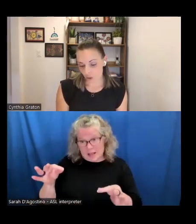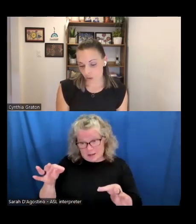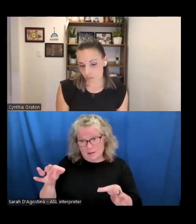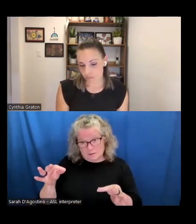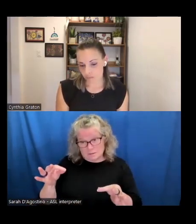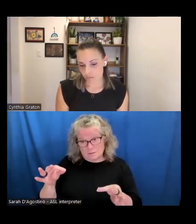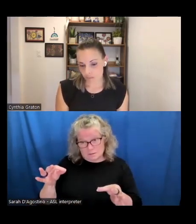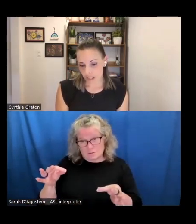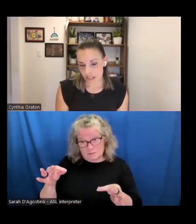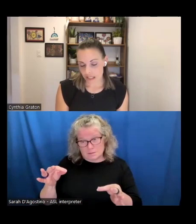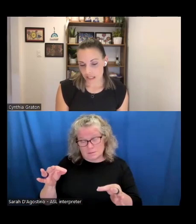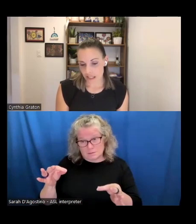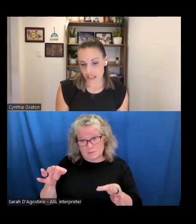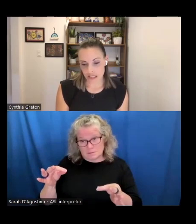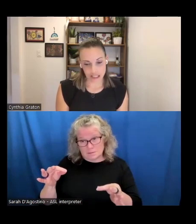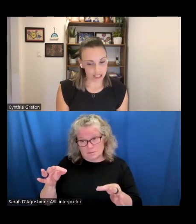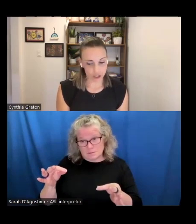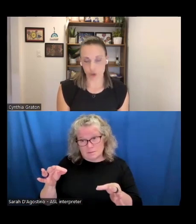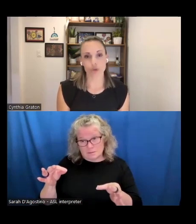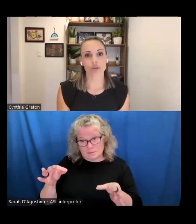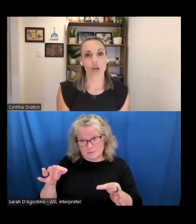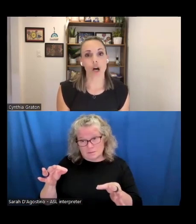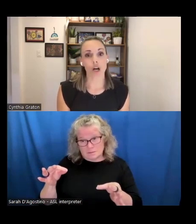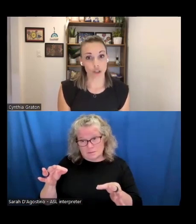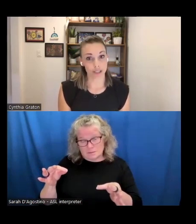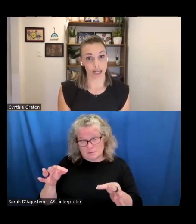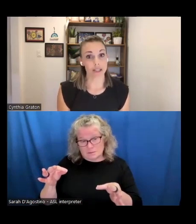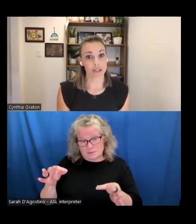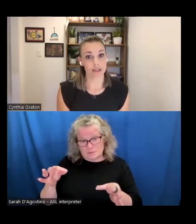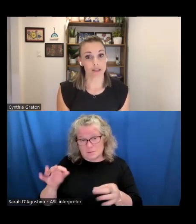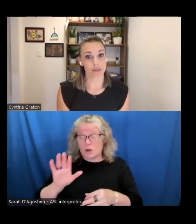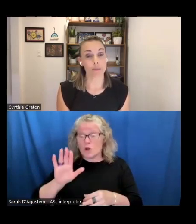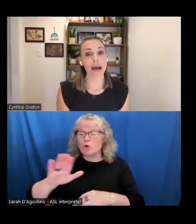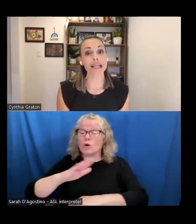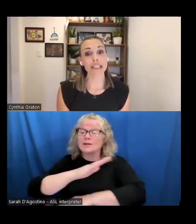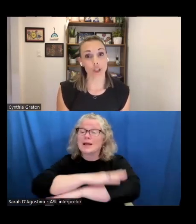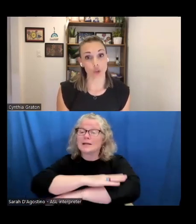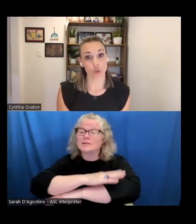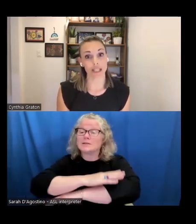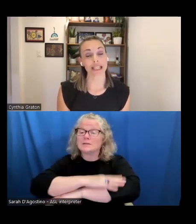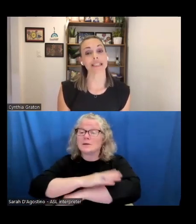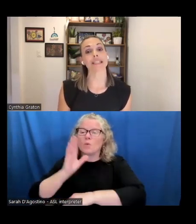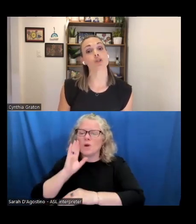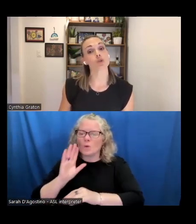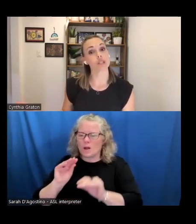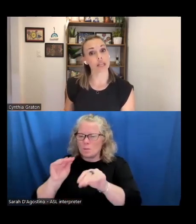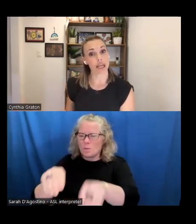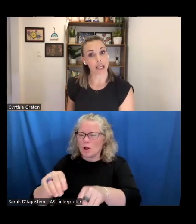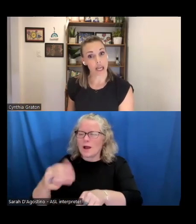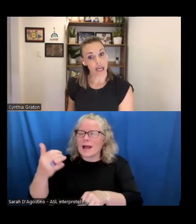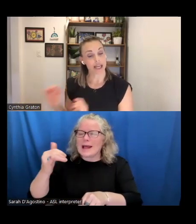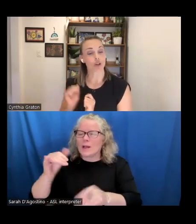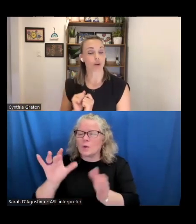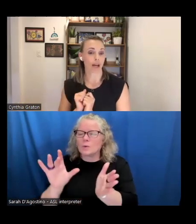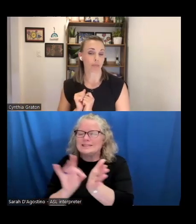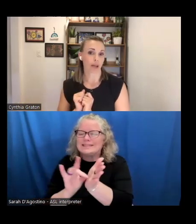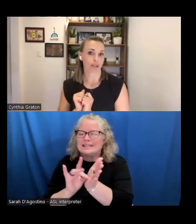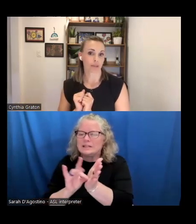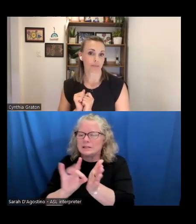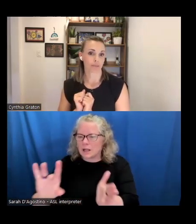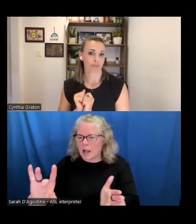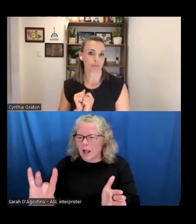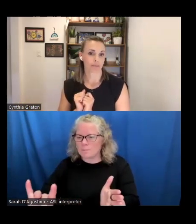put a little sticky note on your desk, reminding you that it needs to stay in your